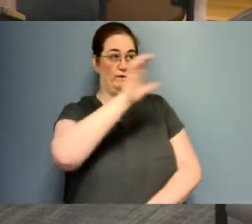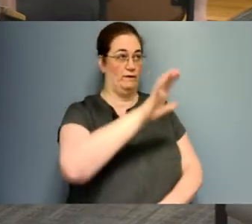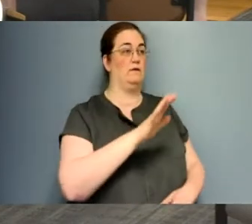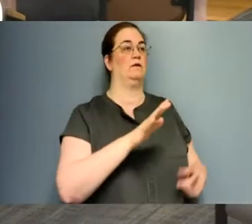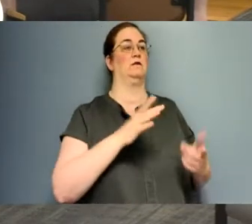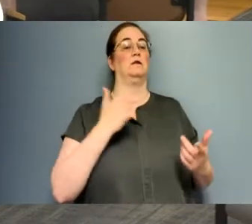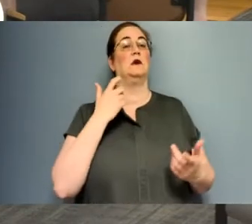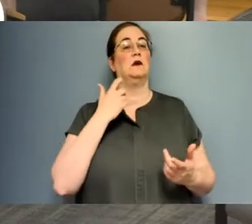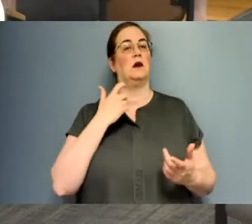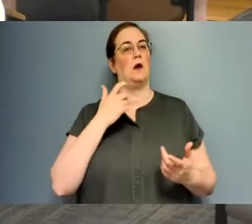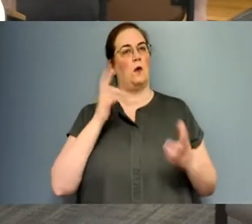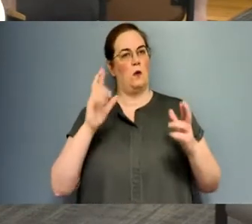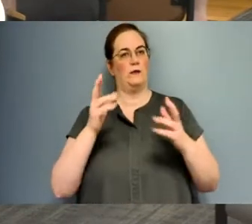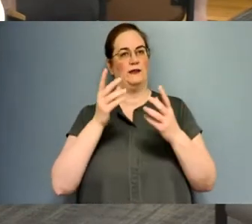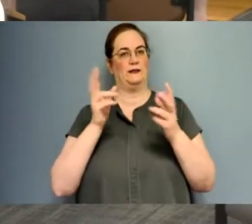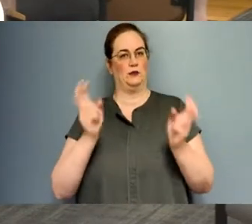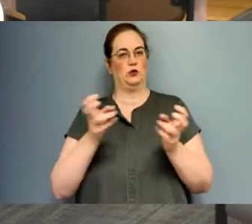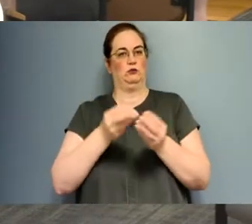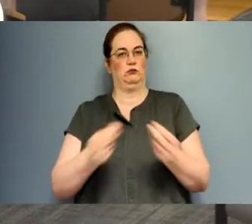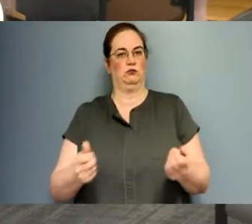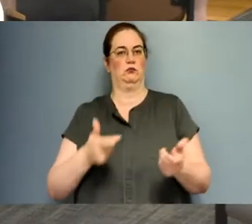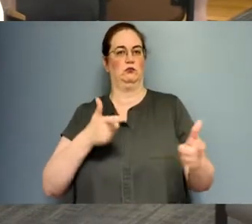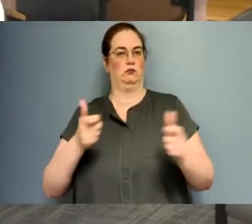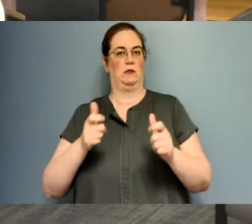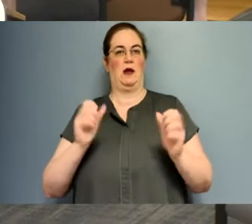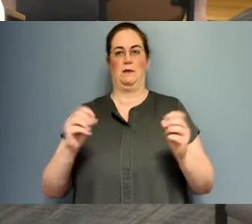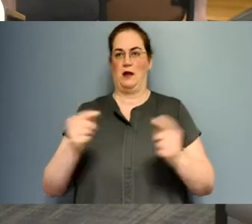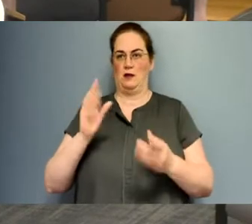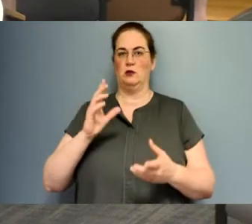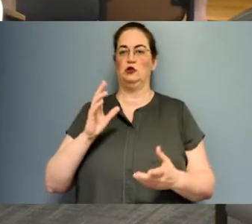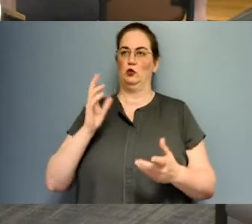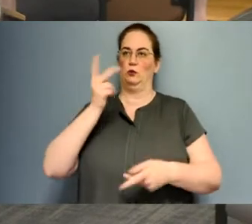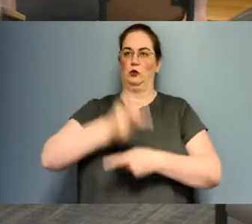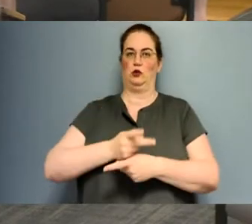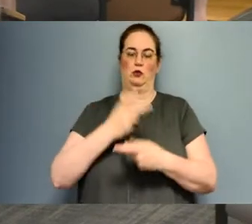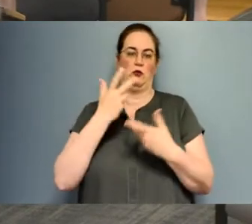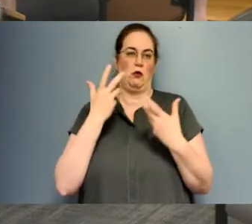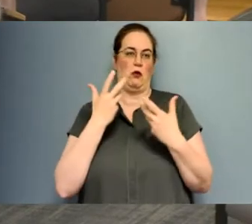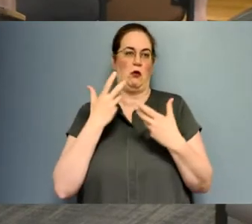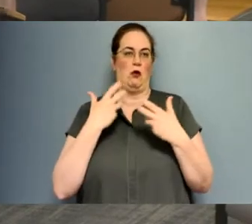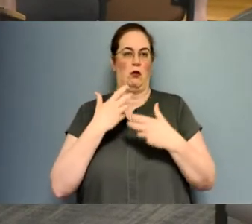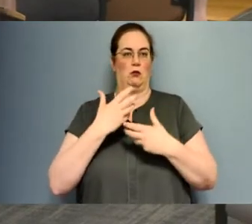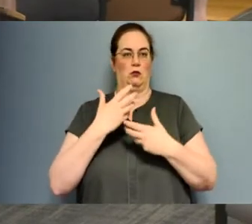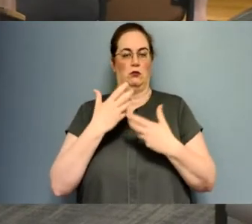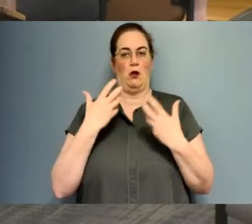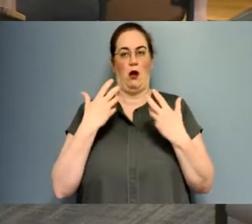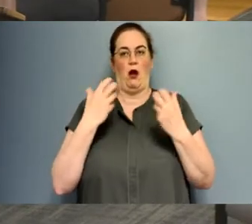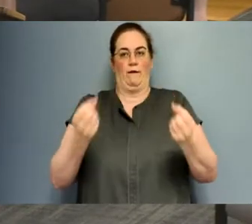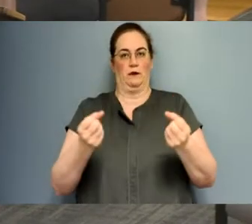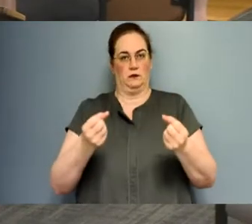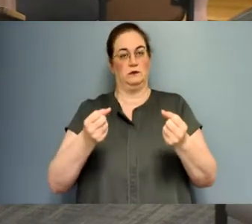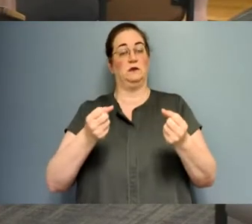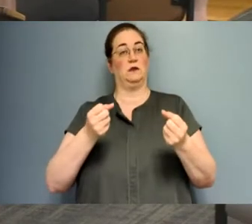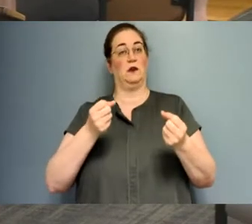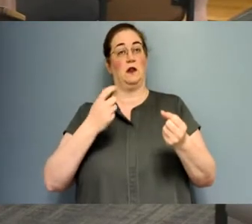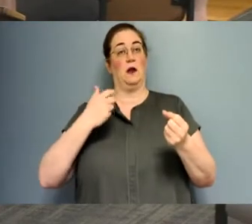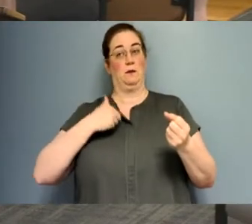and painlessly to preserve the confidence that I and many of our community have placed in our